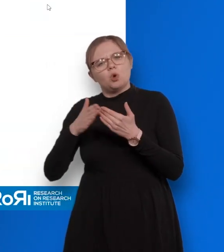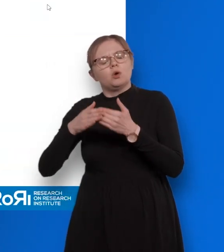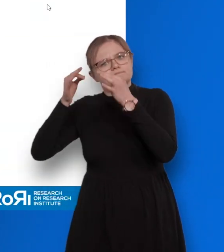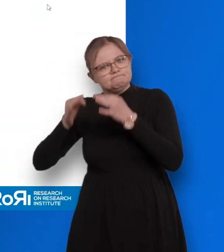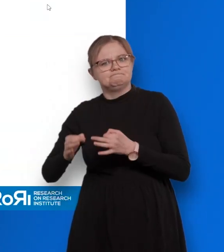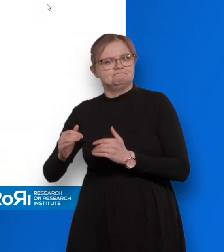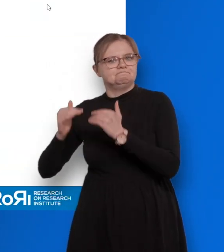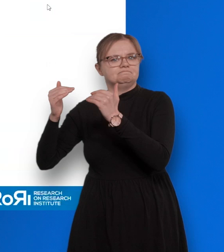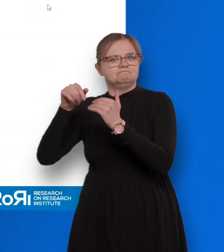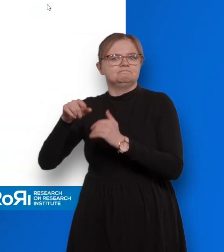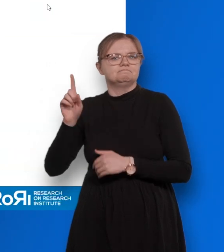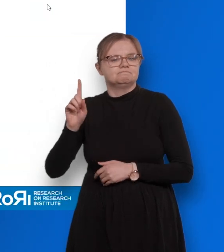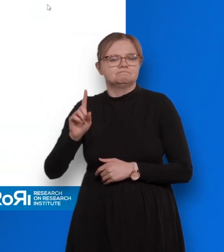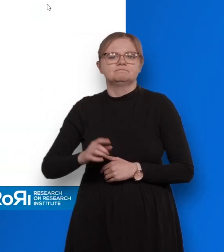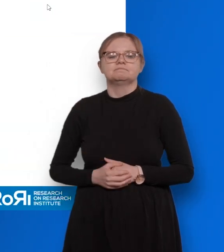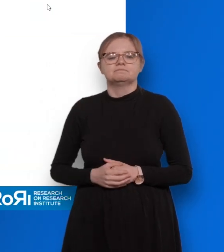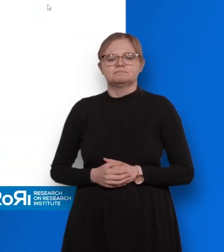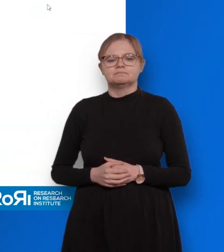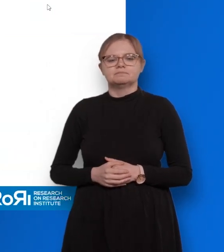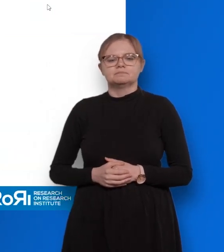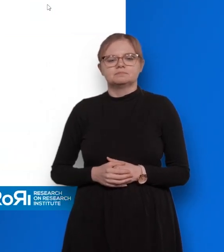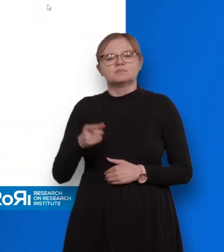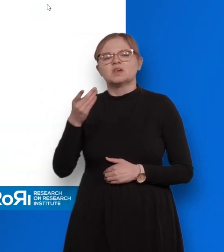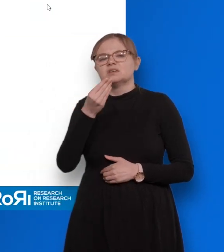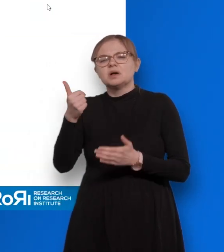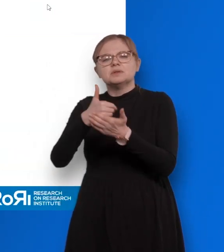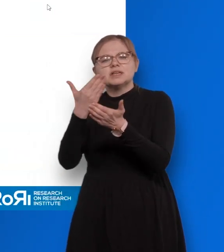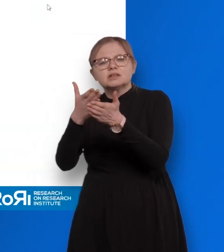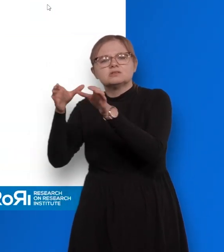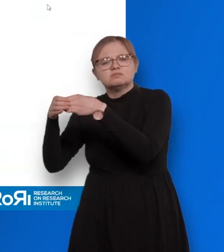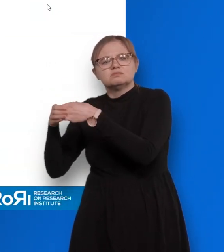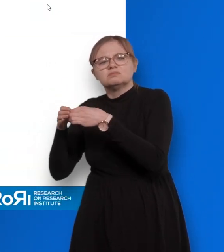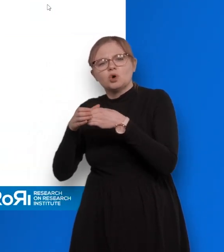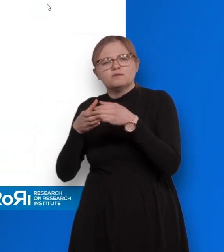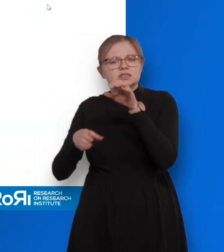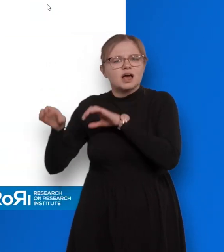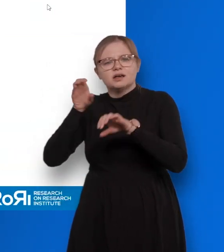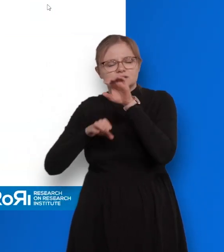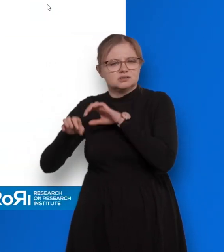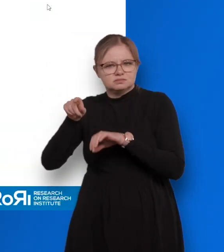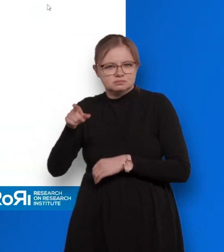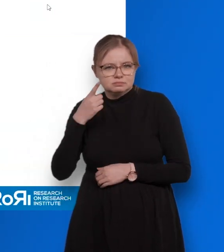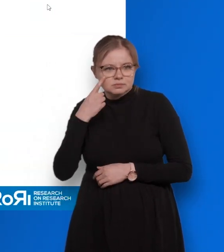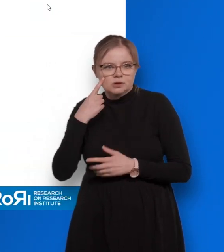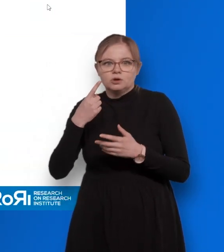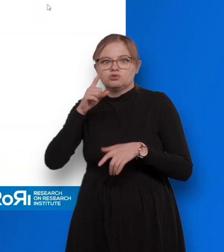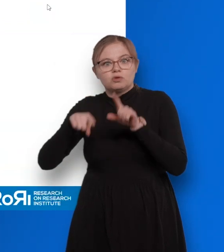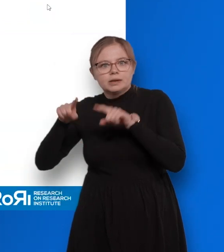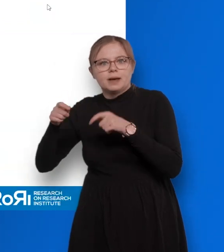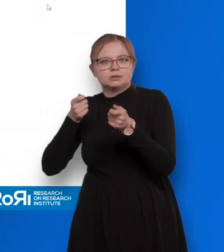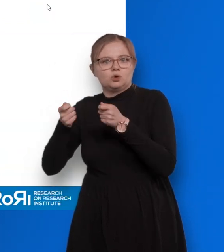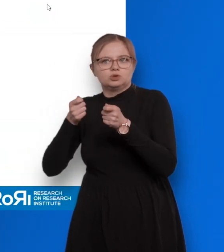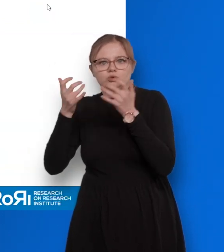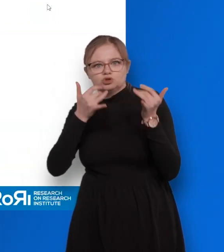you can get from some sort of like in some sectors of empirical science, which is an experiment is a randomized